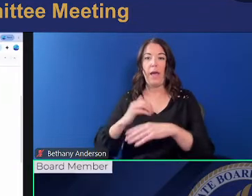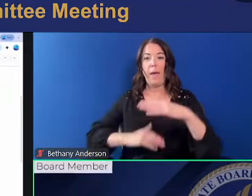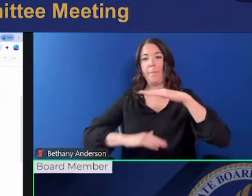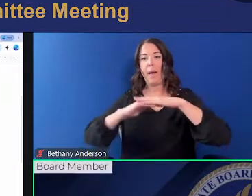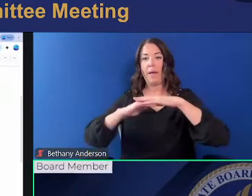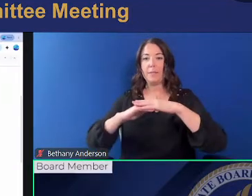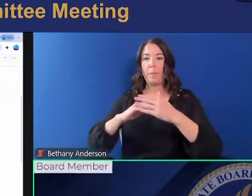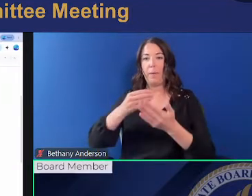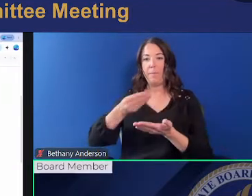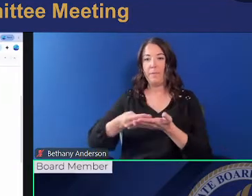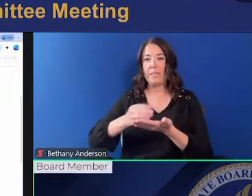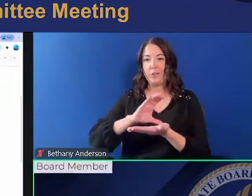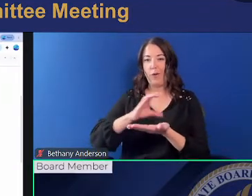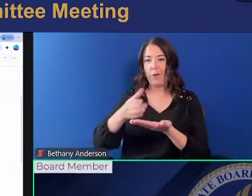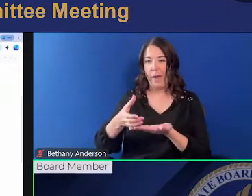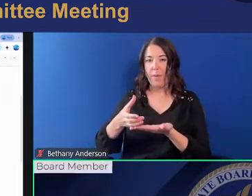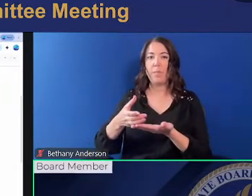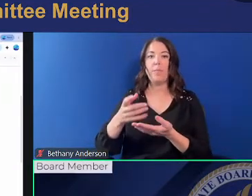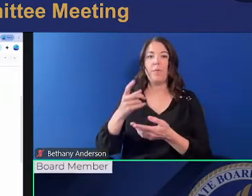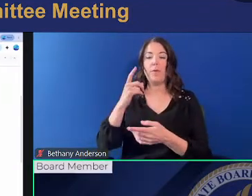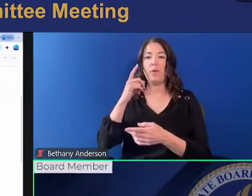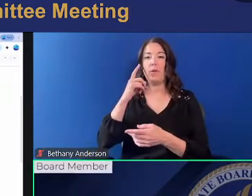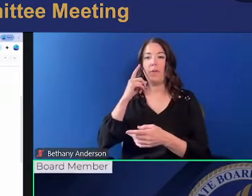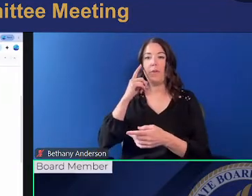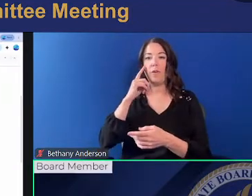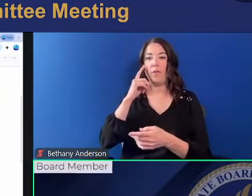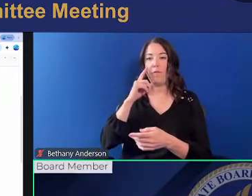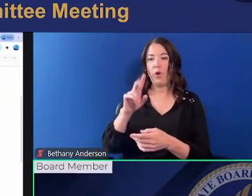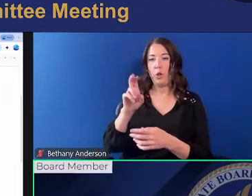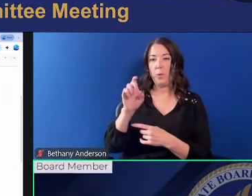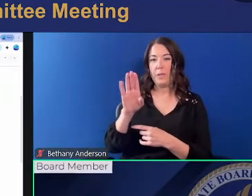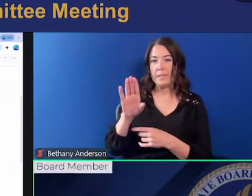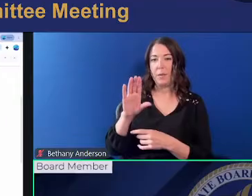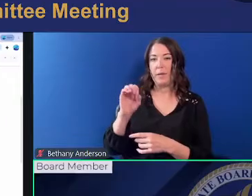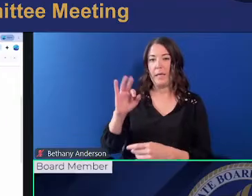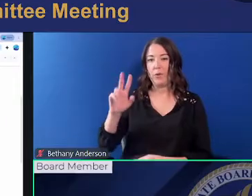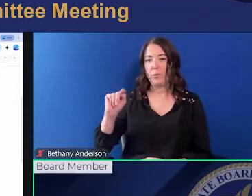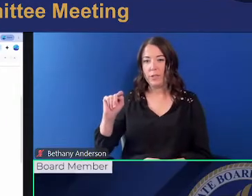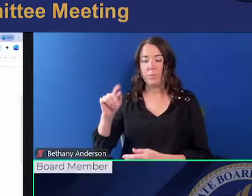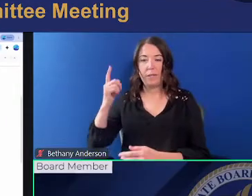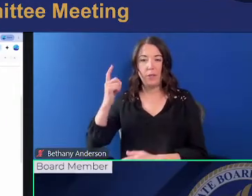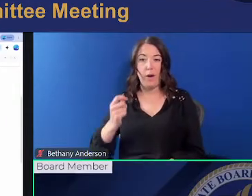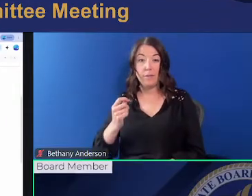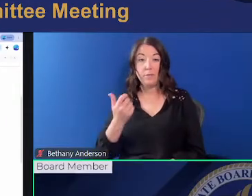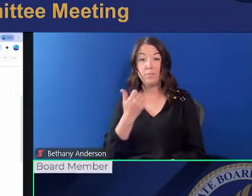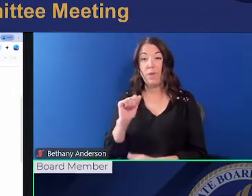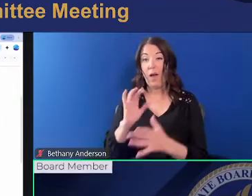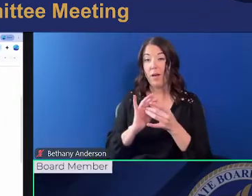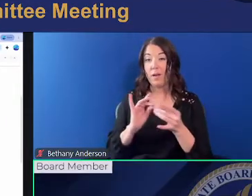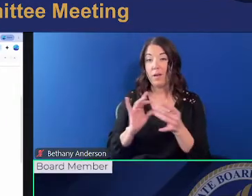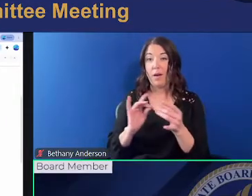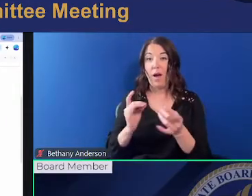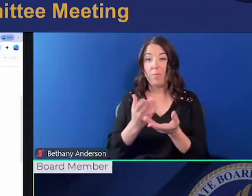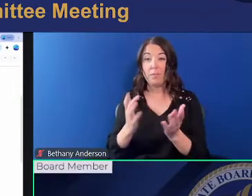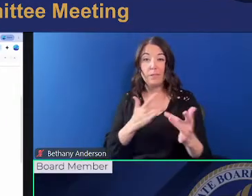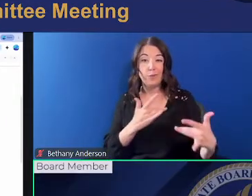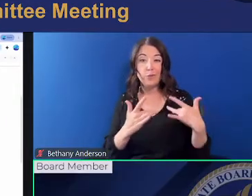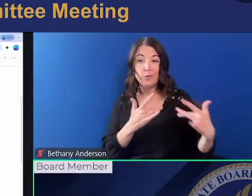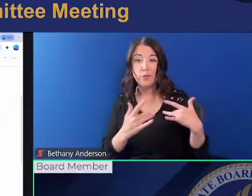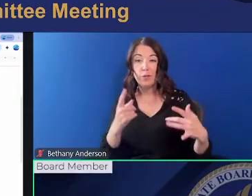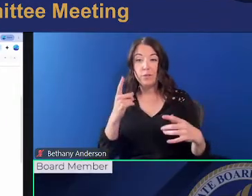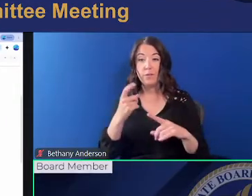year for USDB enrichment grants. Is there any comments to this? Any concerns from board